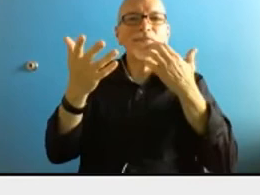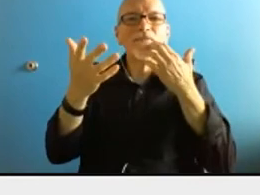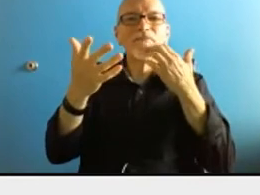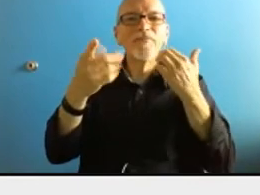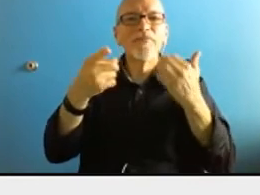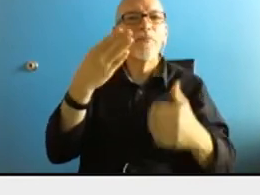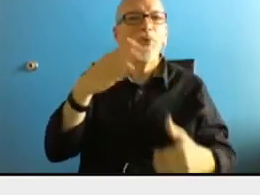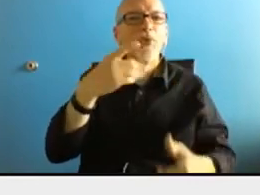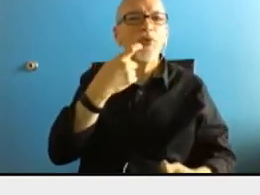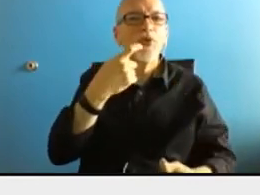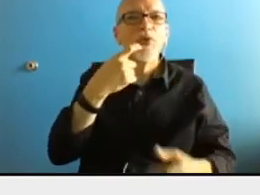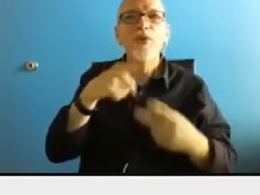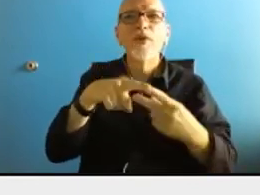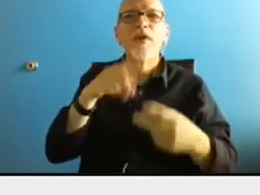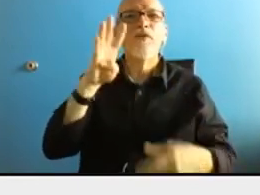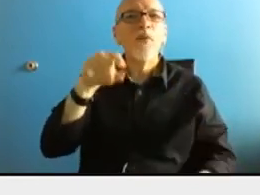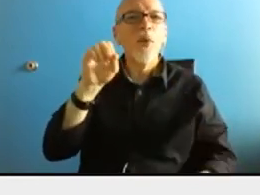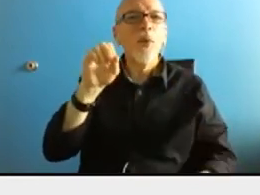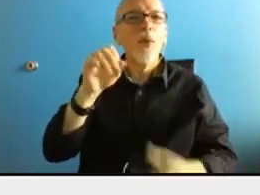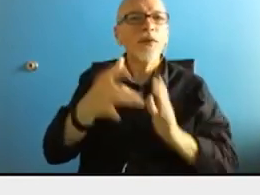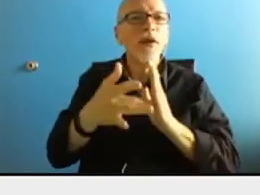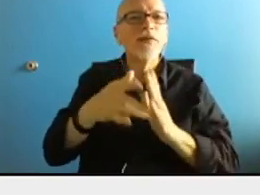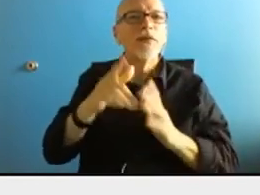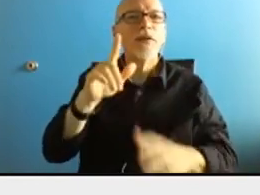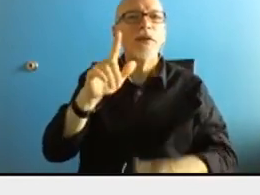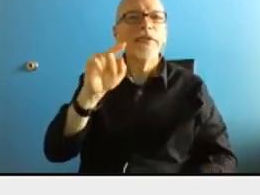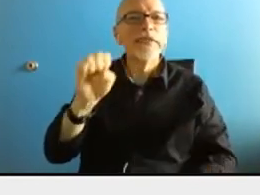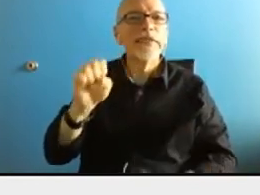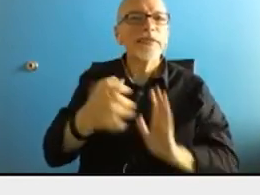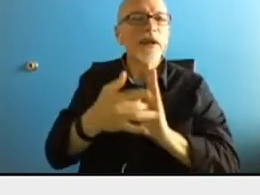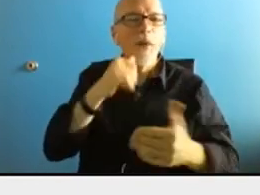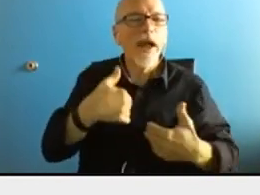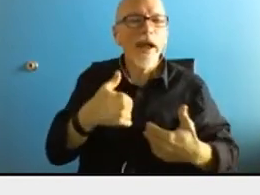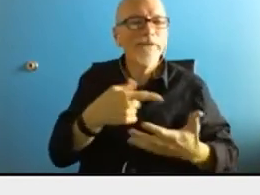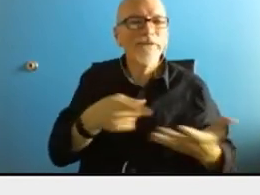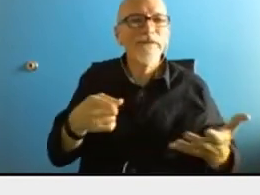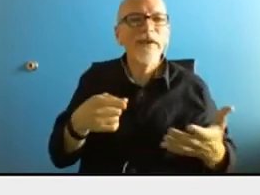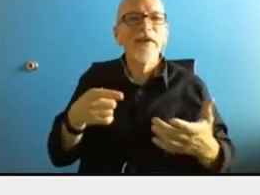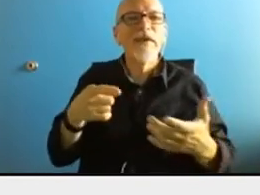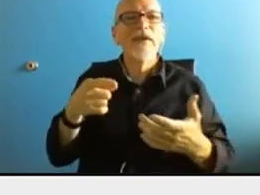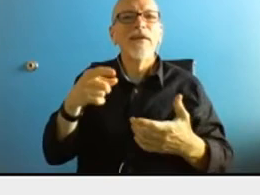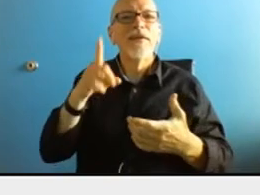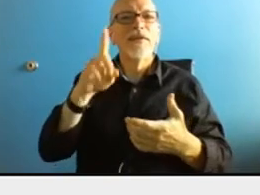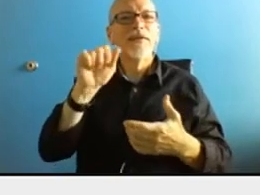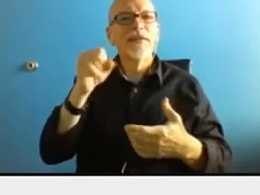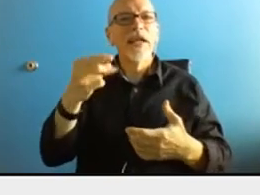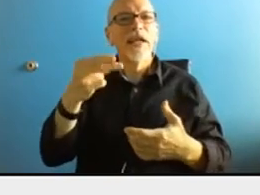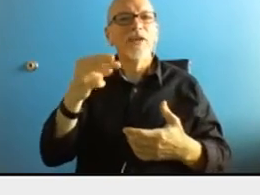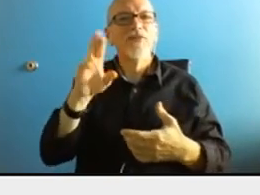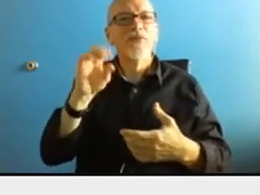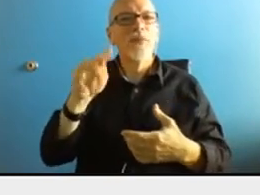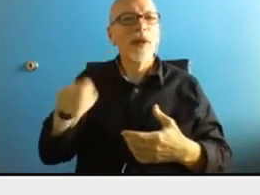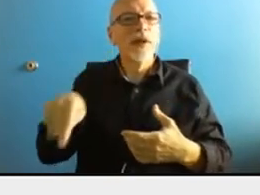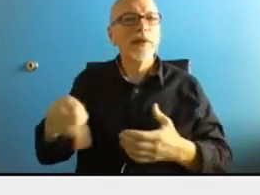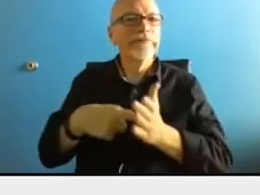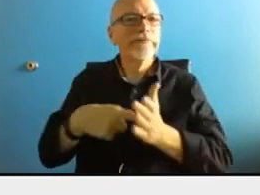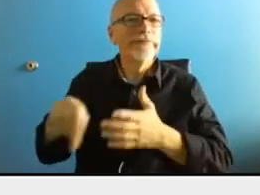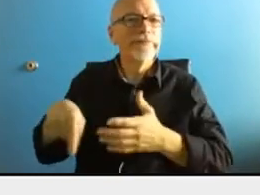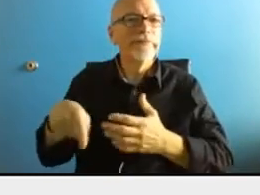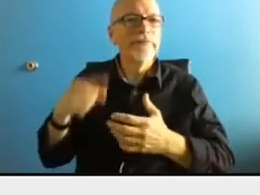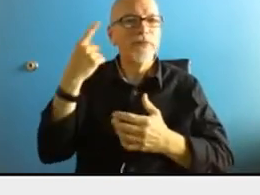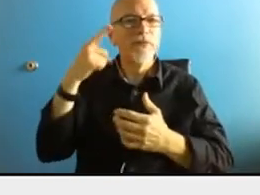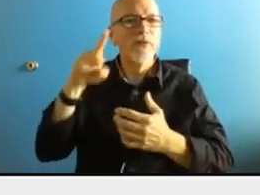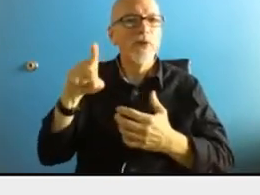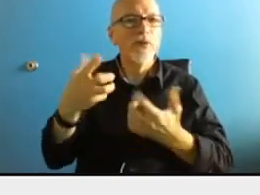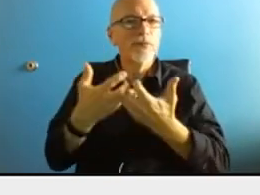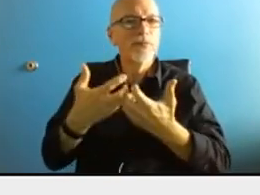Bluetooth 4.0 technology, LTE technology that the Dash robots need in order to,